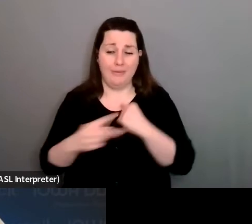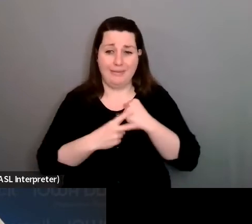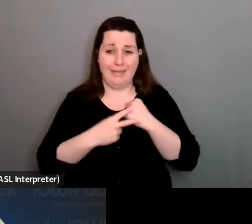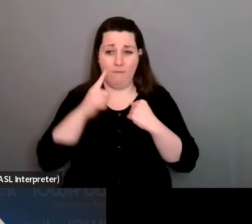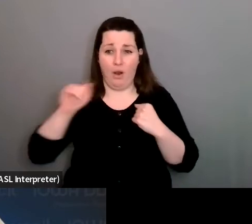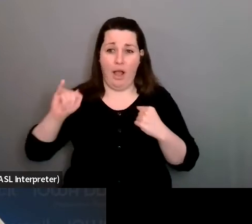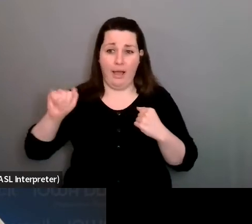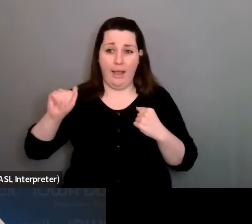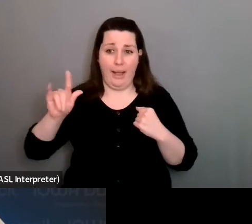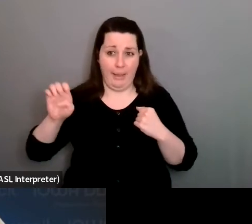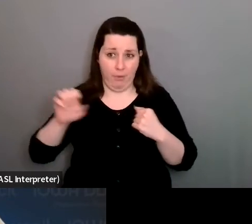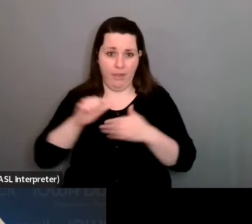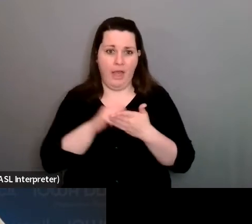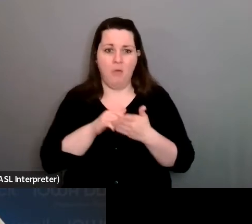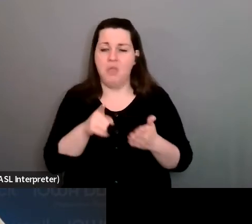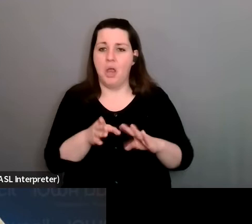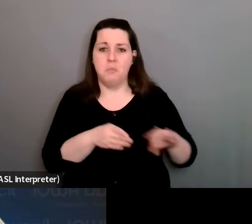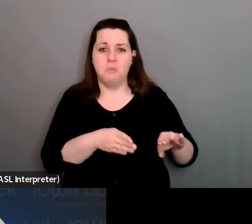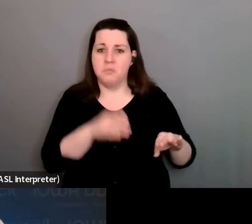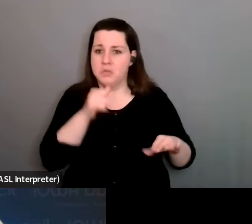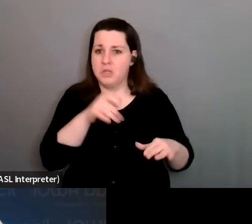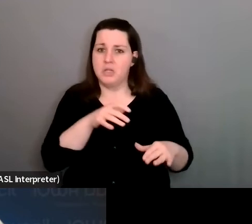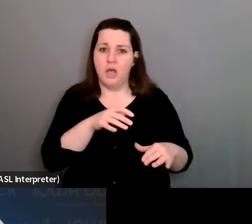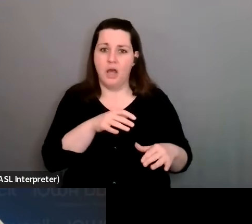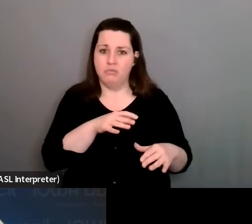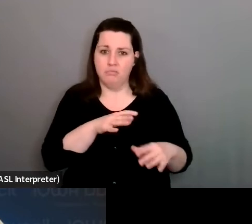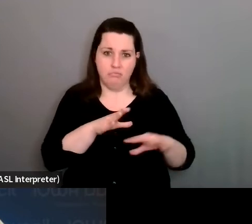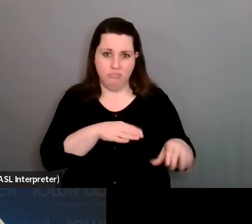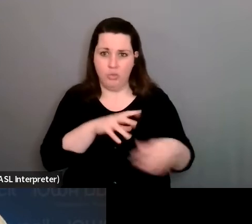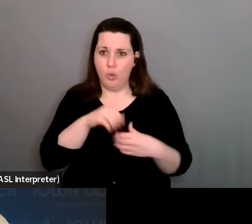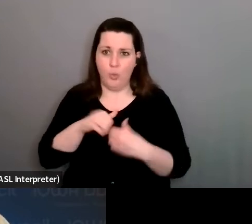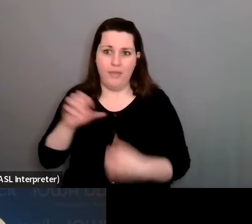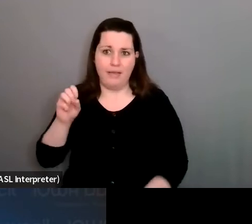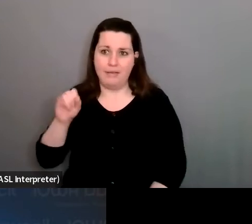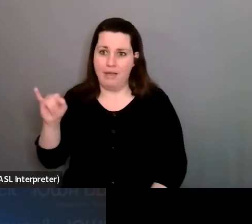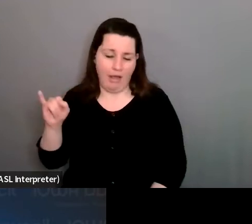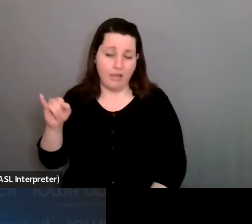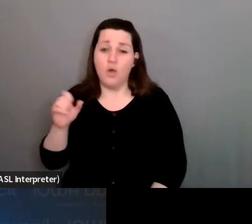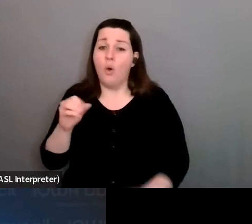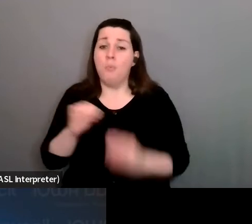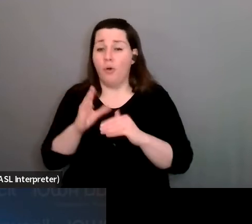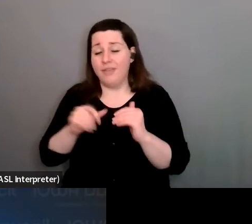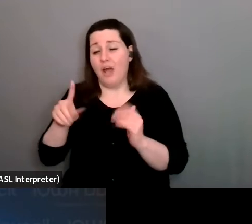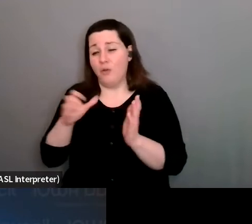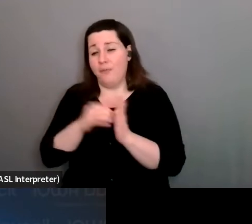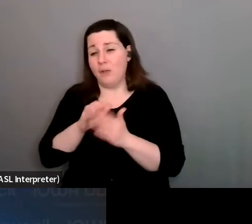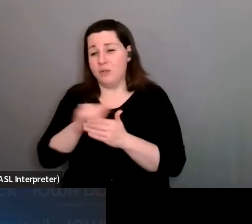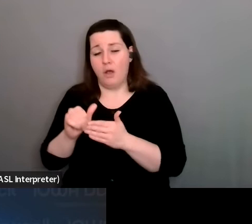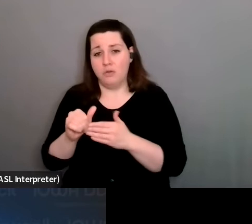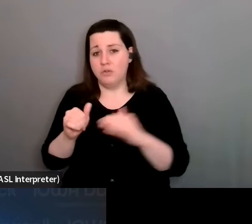is disregarded from SSI eligibility. So anything over $100,000 is